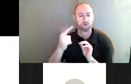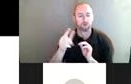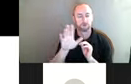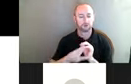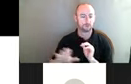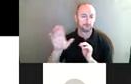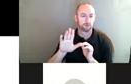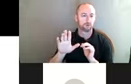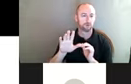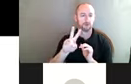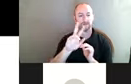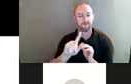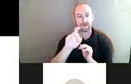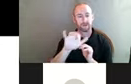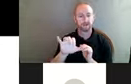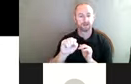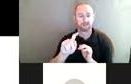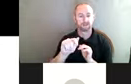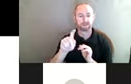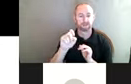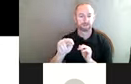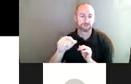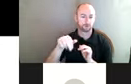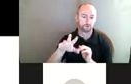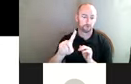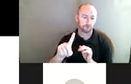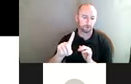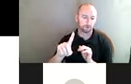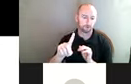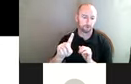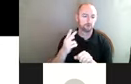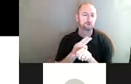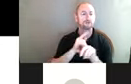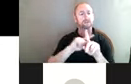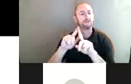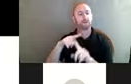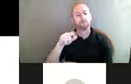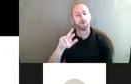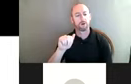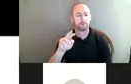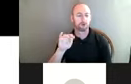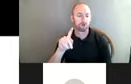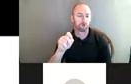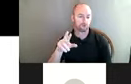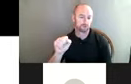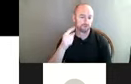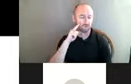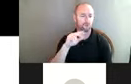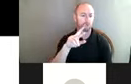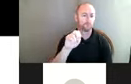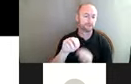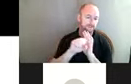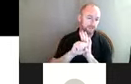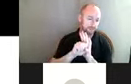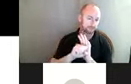across the Valley Station quad, as far as using different parameters of the different resolutions that you can use to resample the